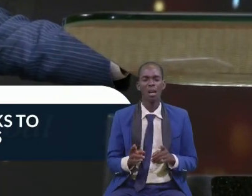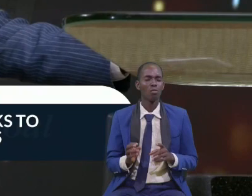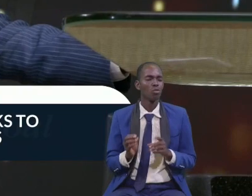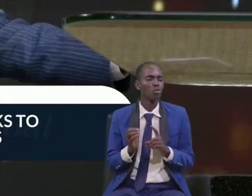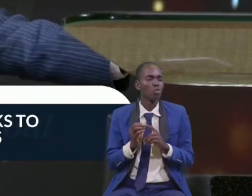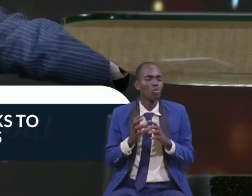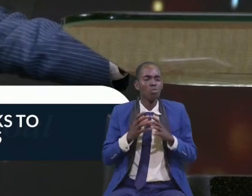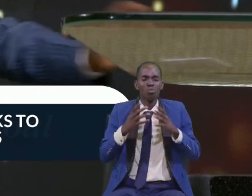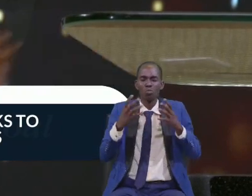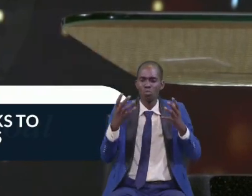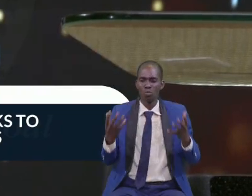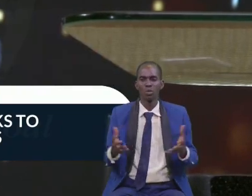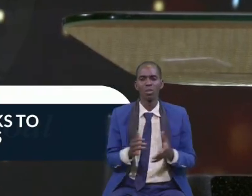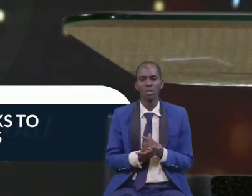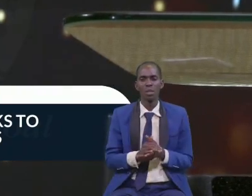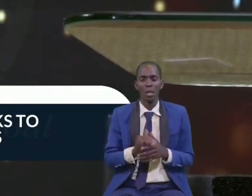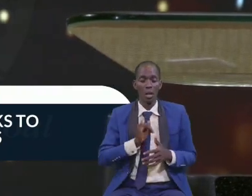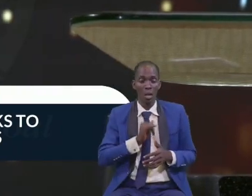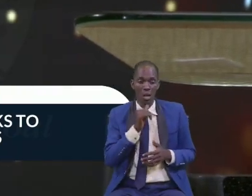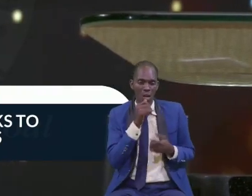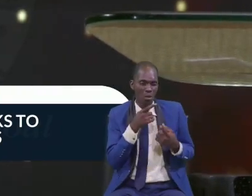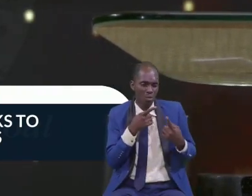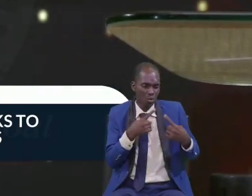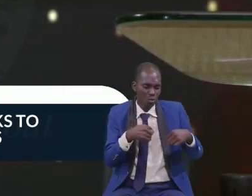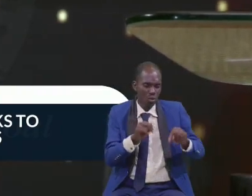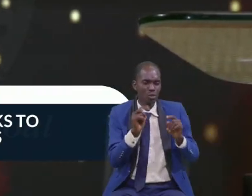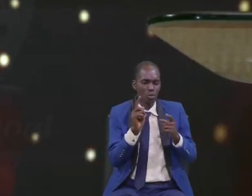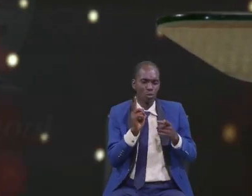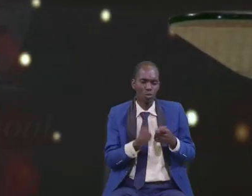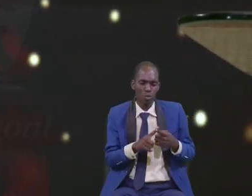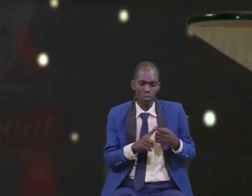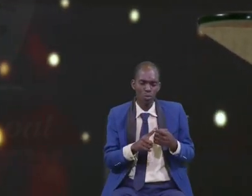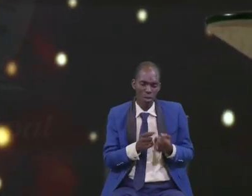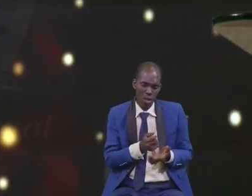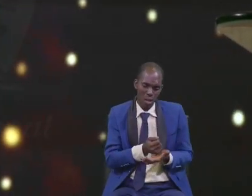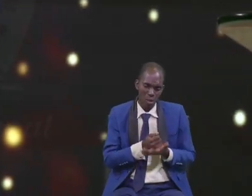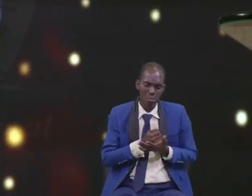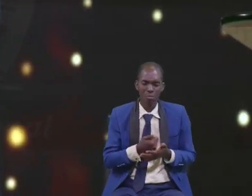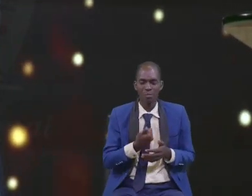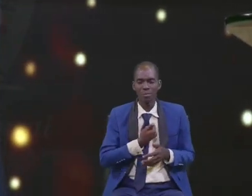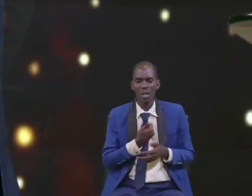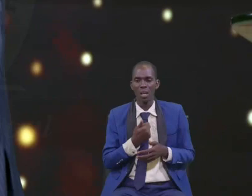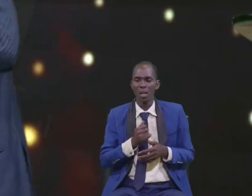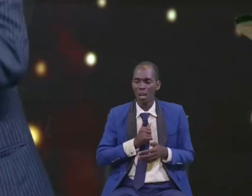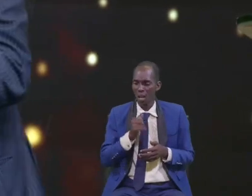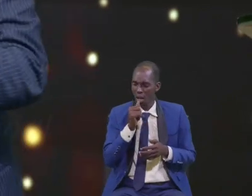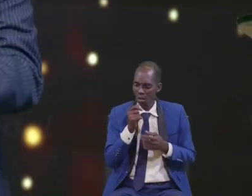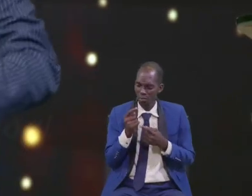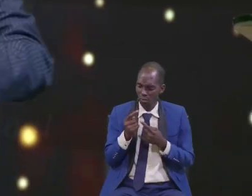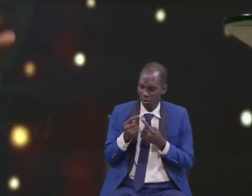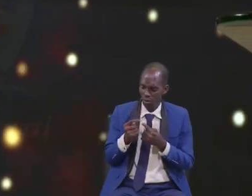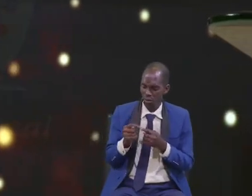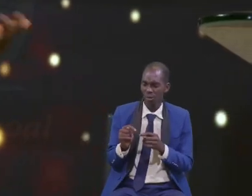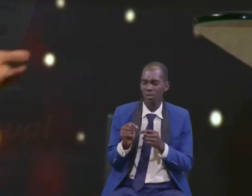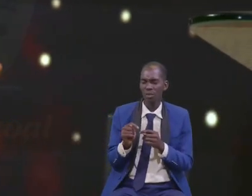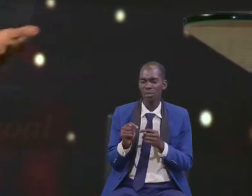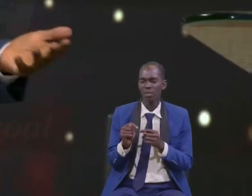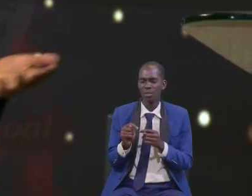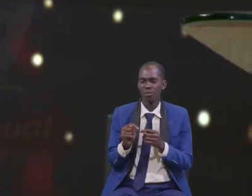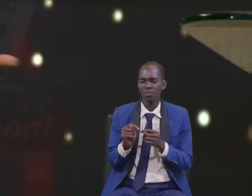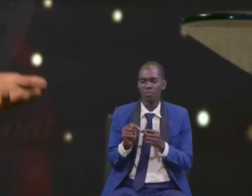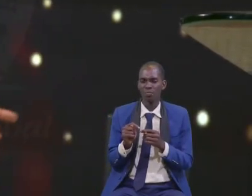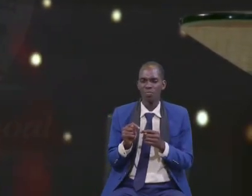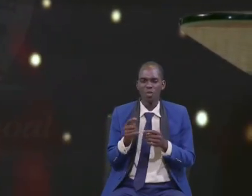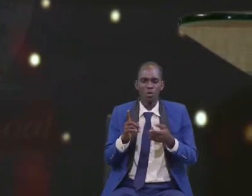my wound. I'm trying to treat myself. I'm trying to, you know, get above